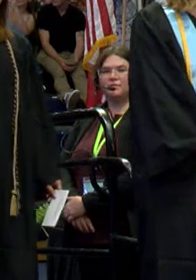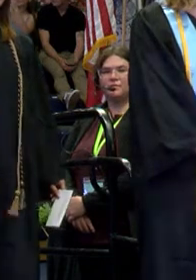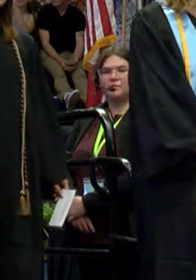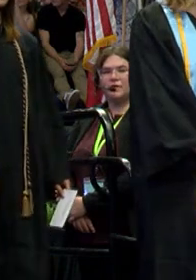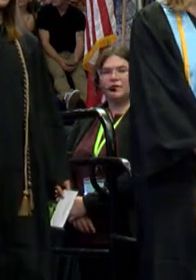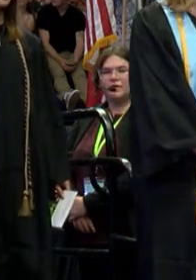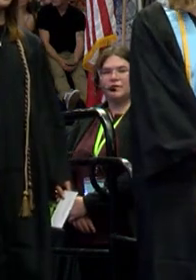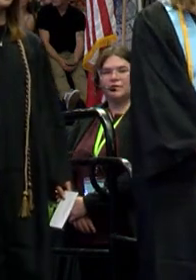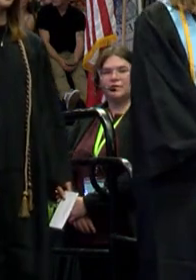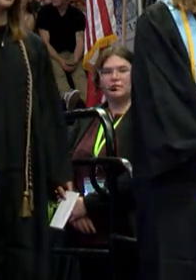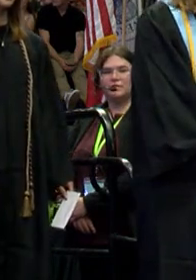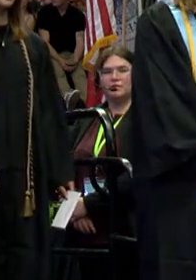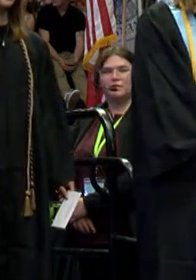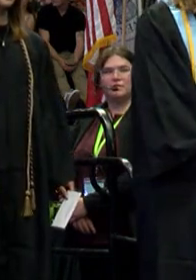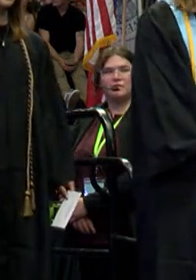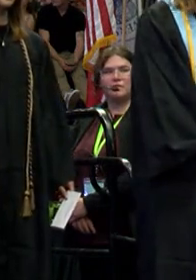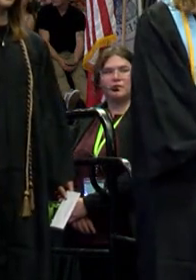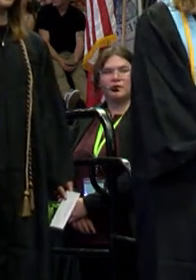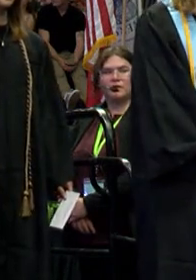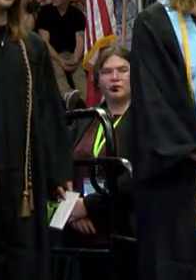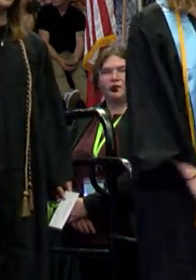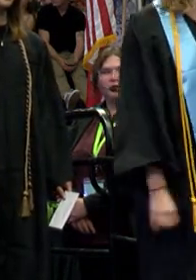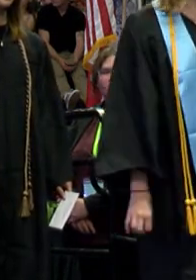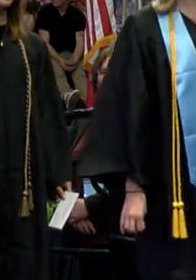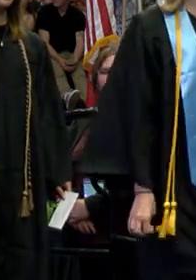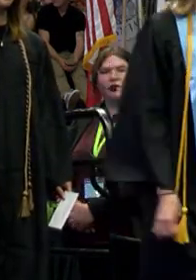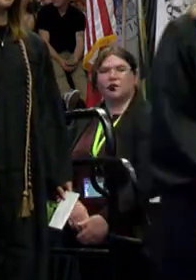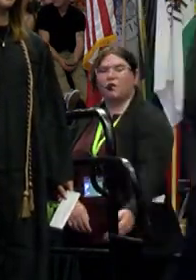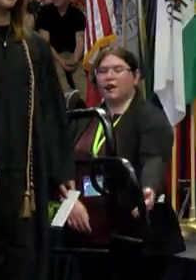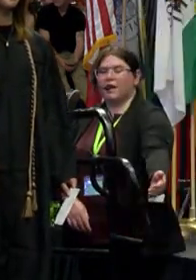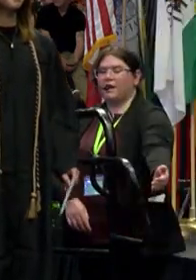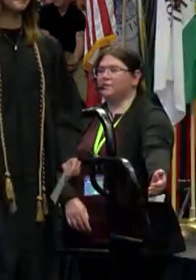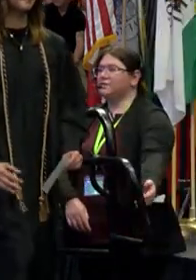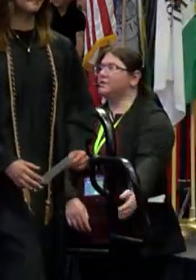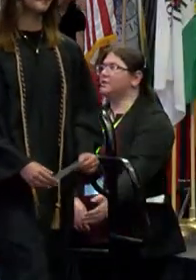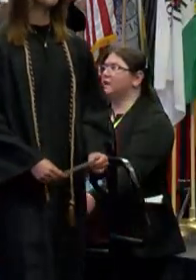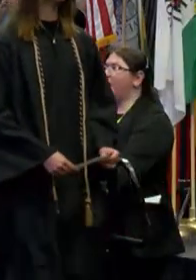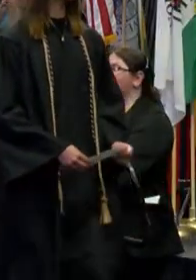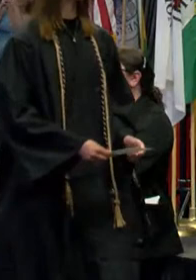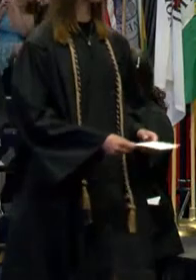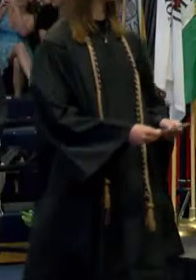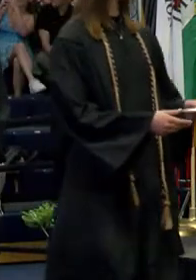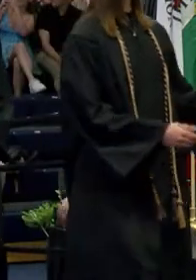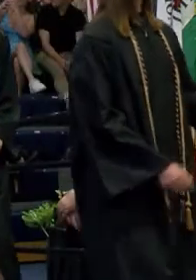Thea Lilelecht Huber, magna cum laude.